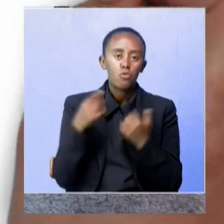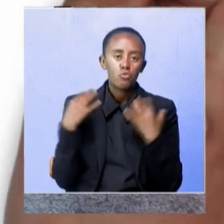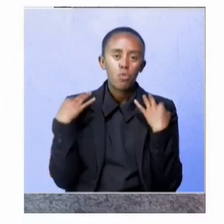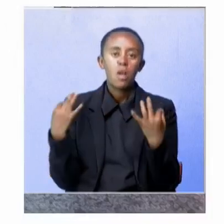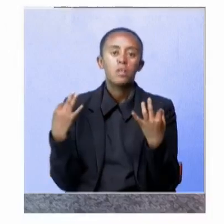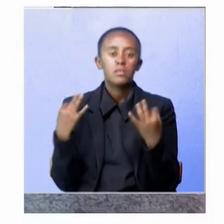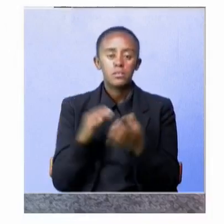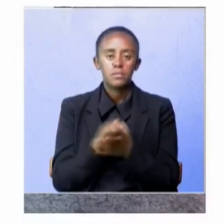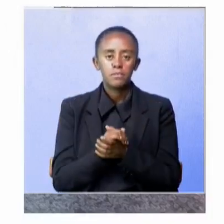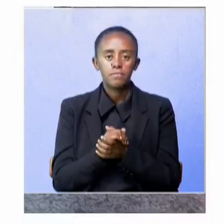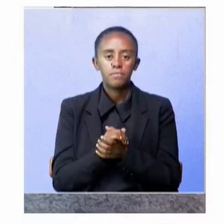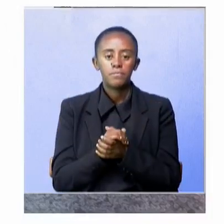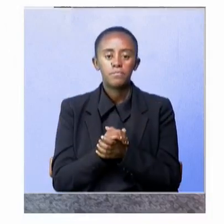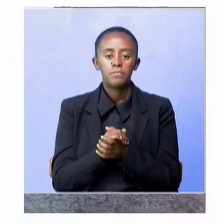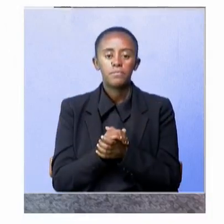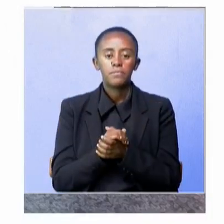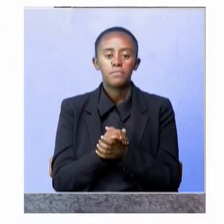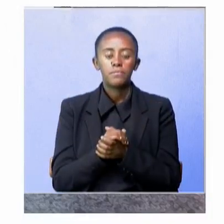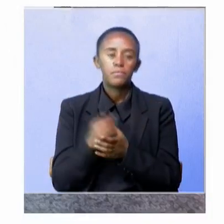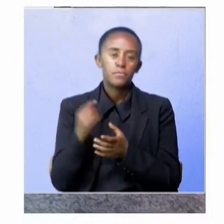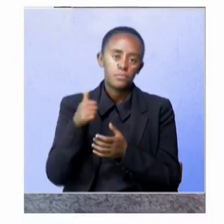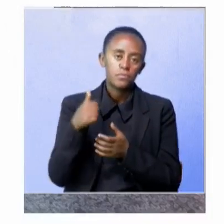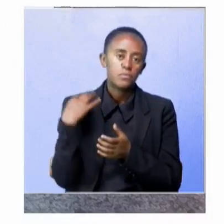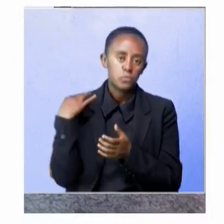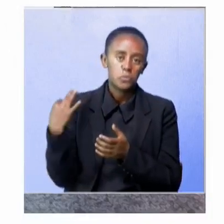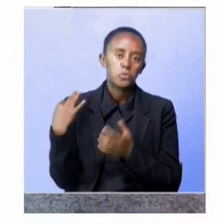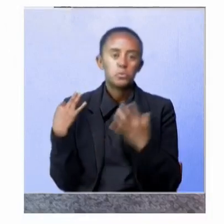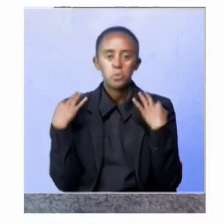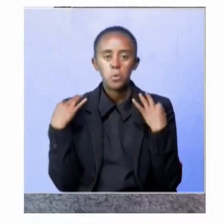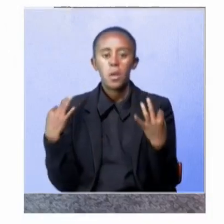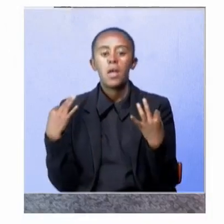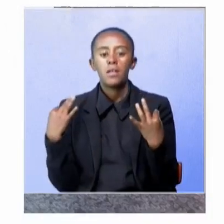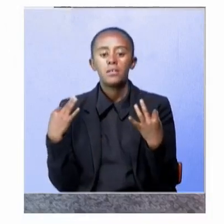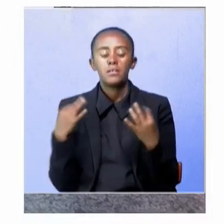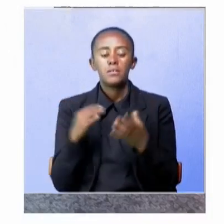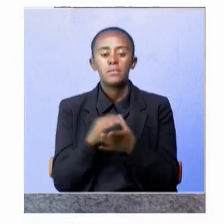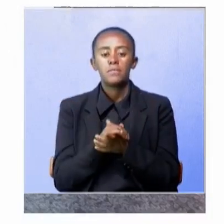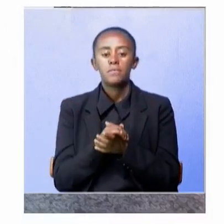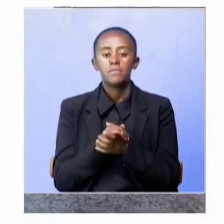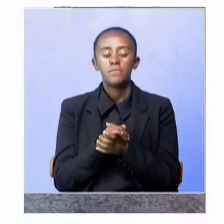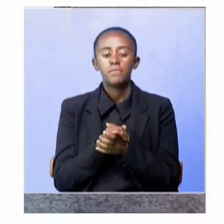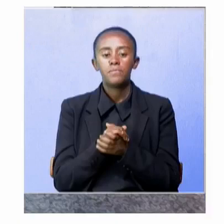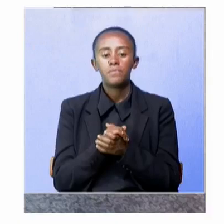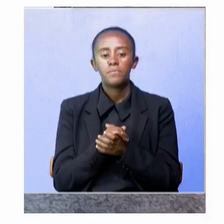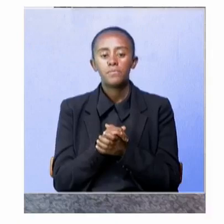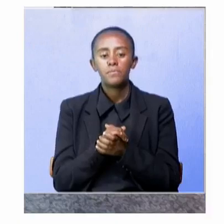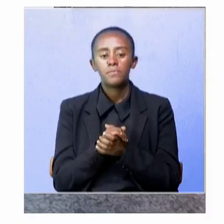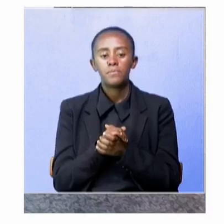Are good for your health.